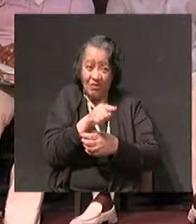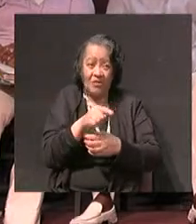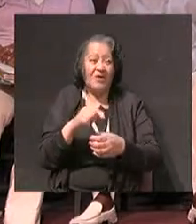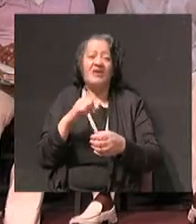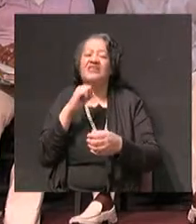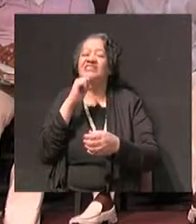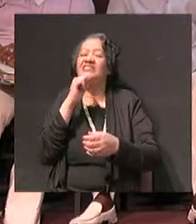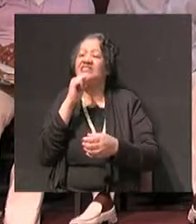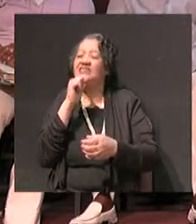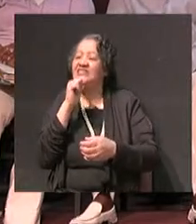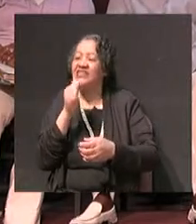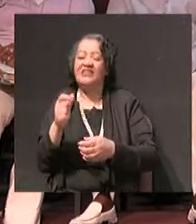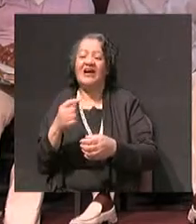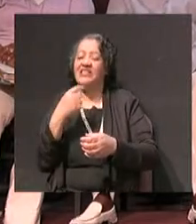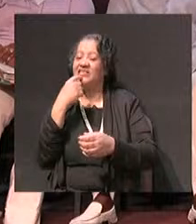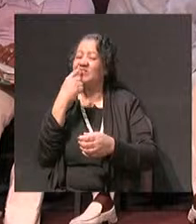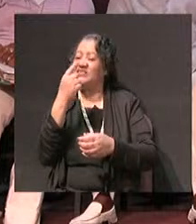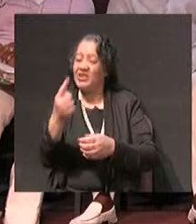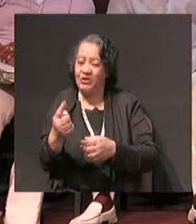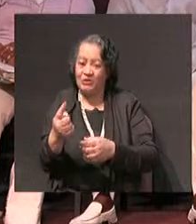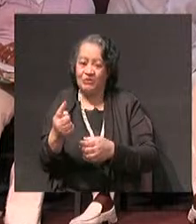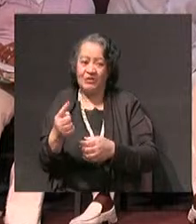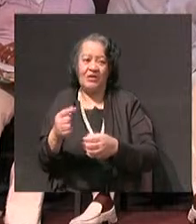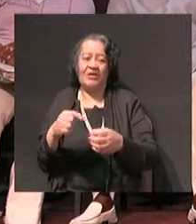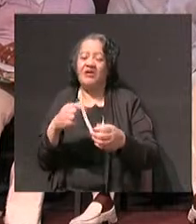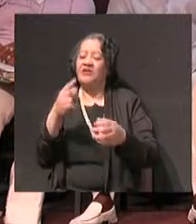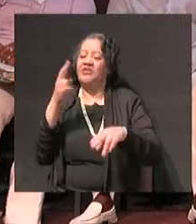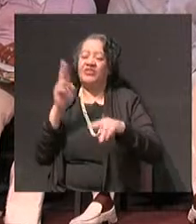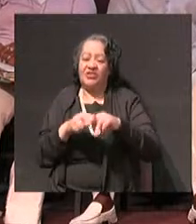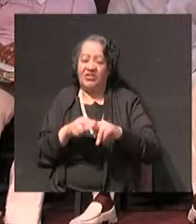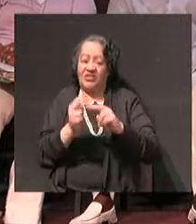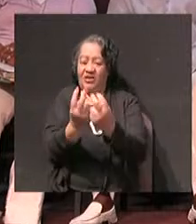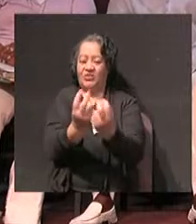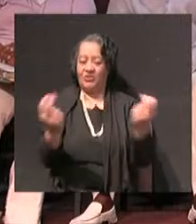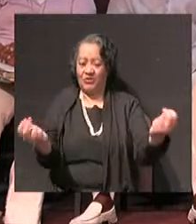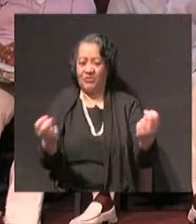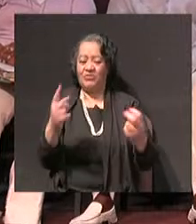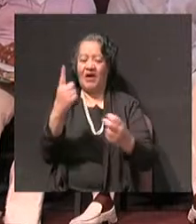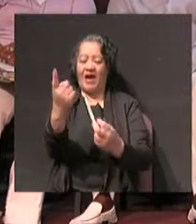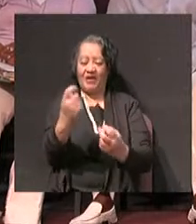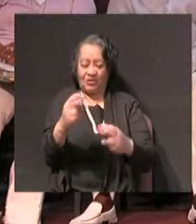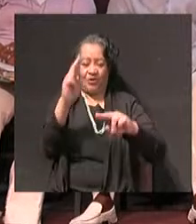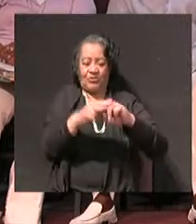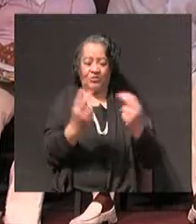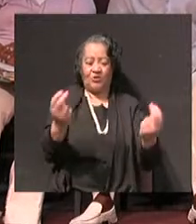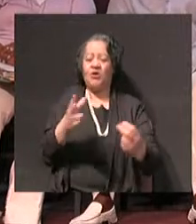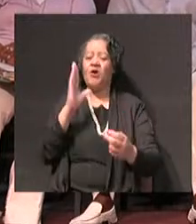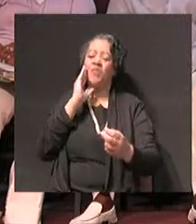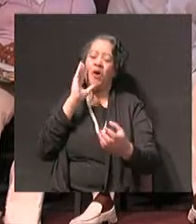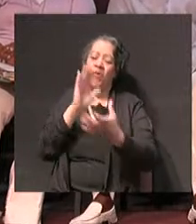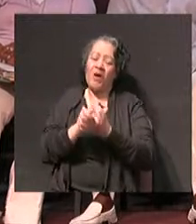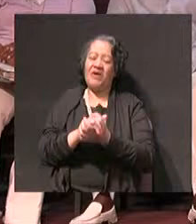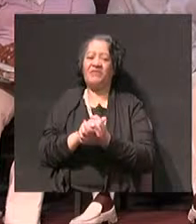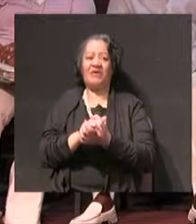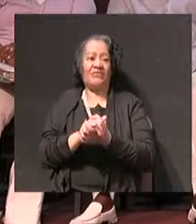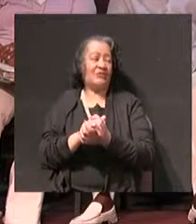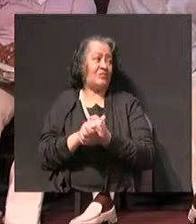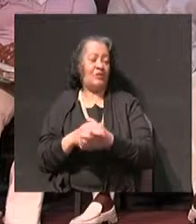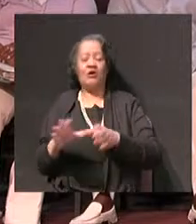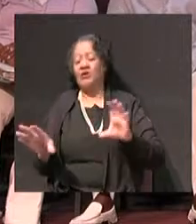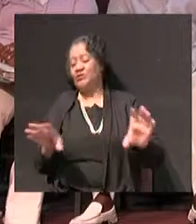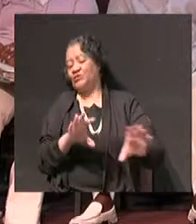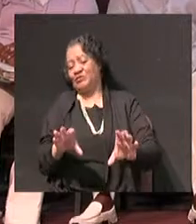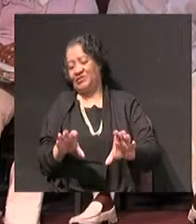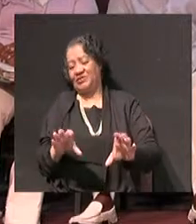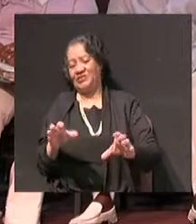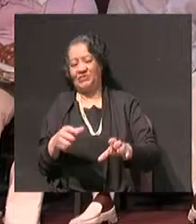off. She only sits up front. She sits up front because I asked her to, but she just, you would never, she, you know,